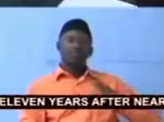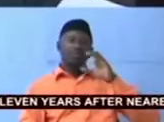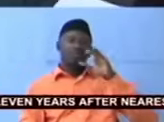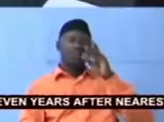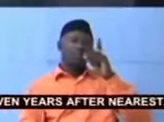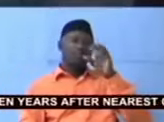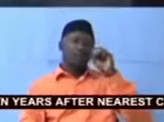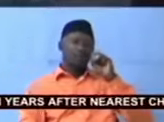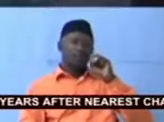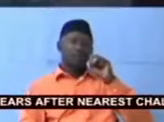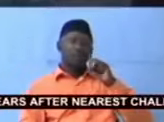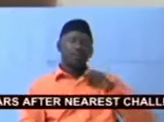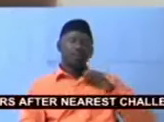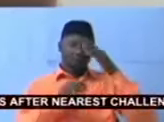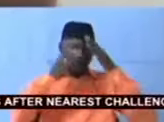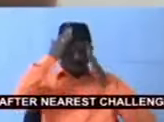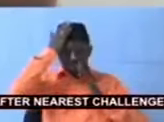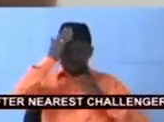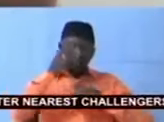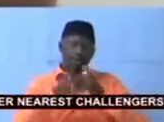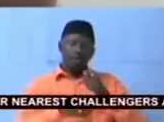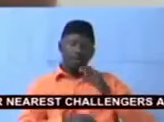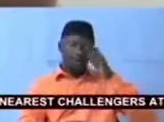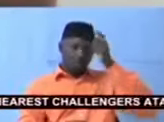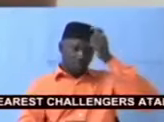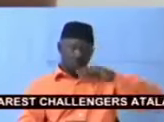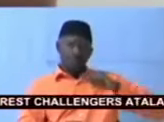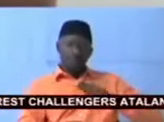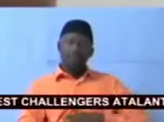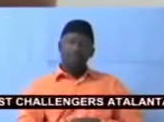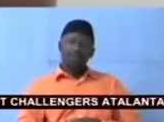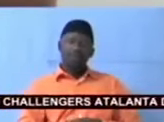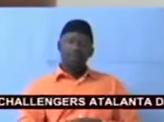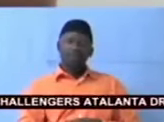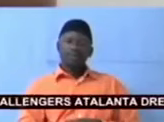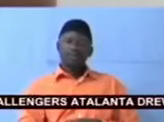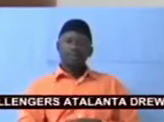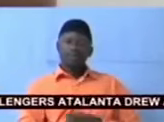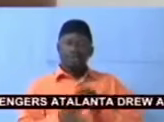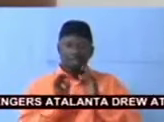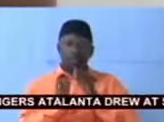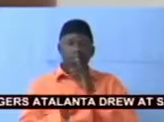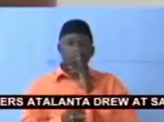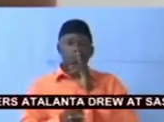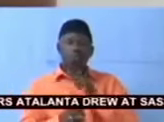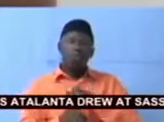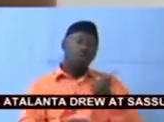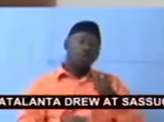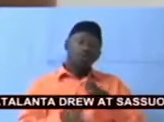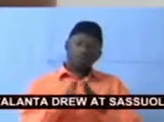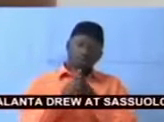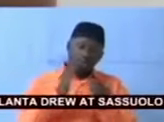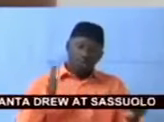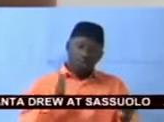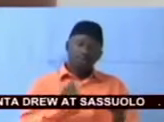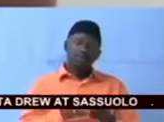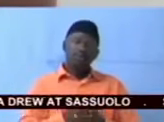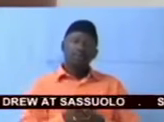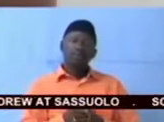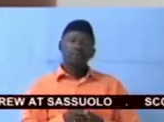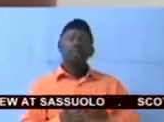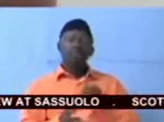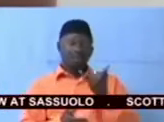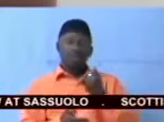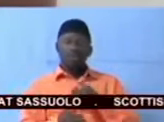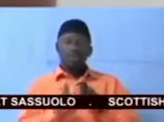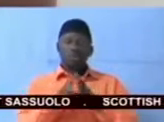indicate those who it was copied to? It was copied to the secretary general office of the president. It's copied to the